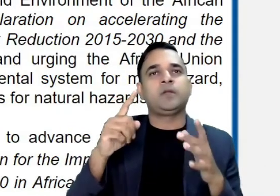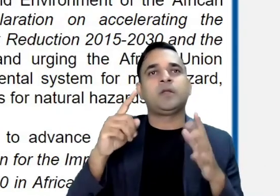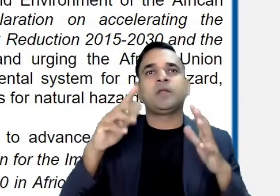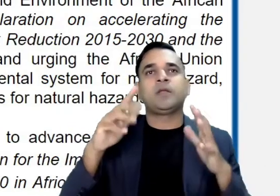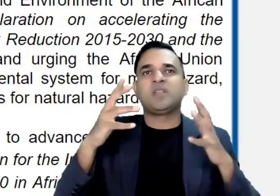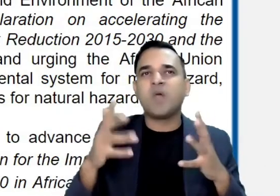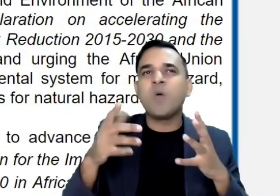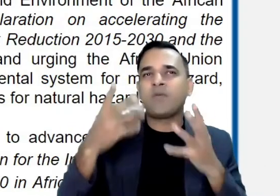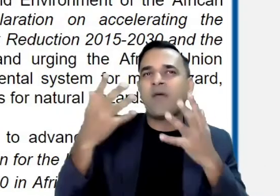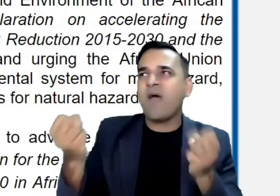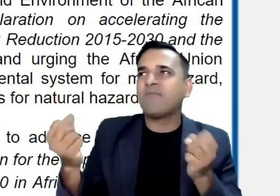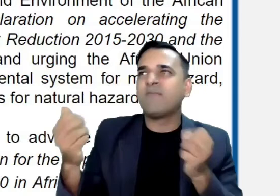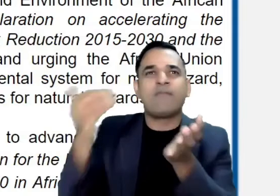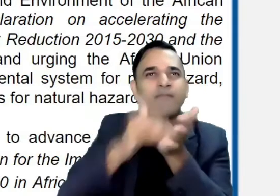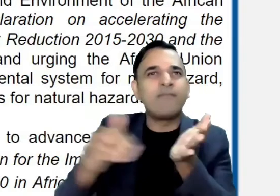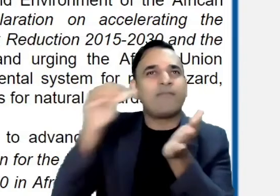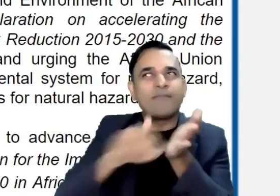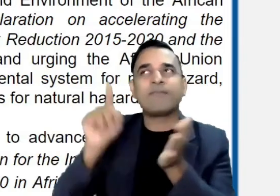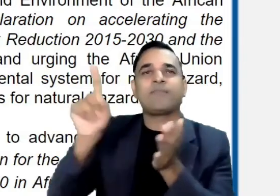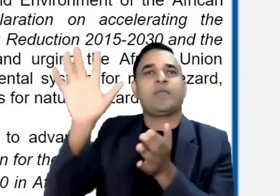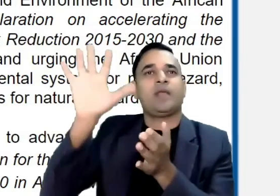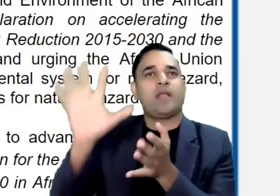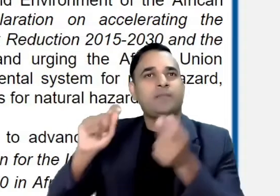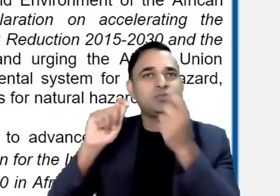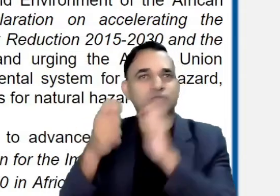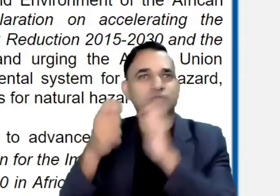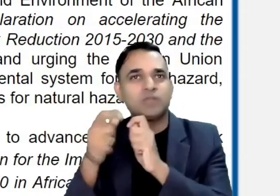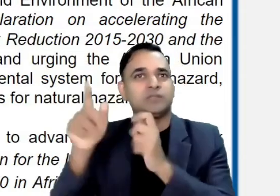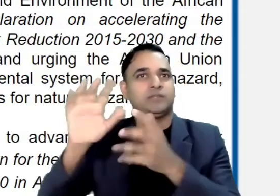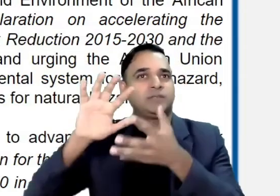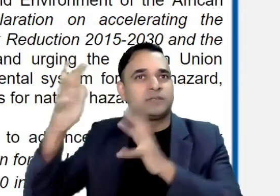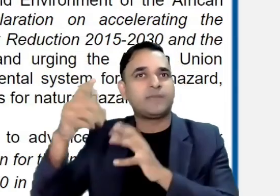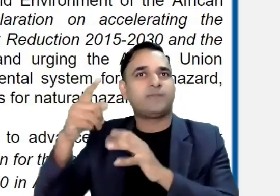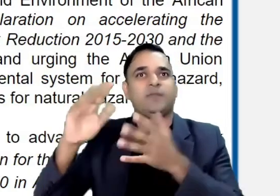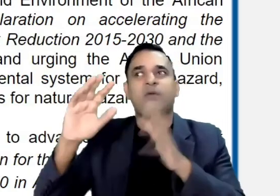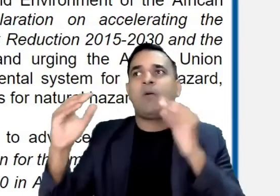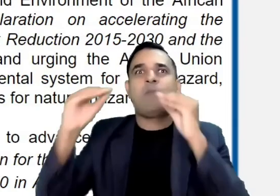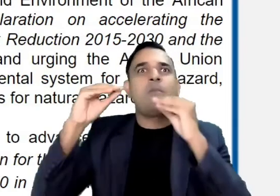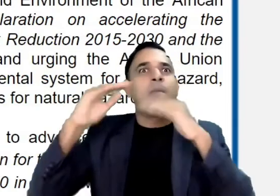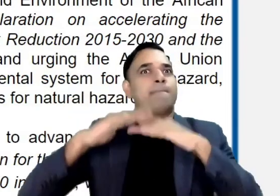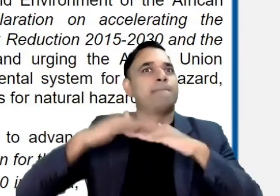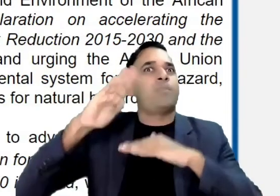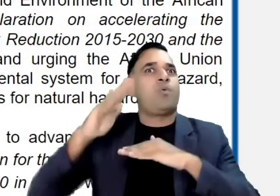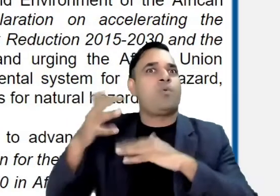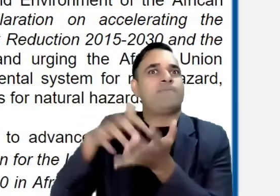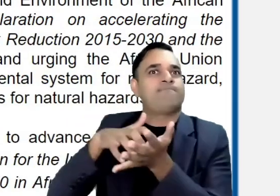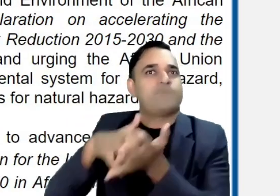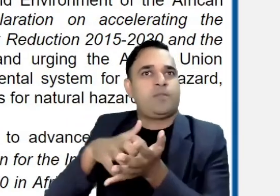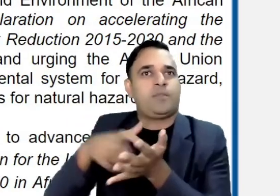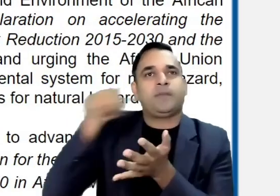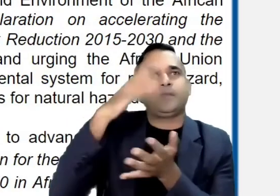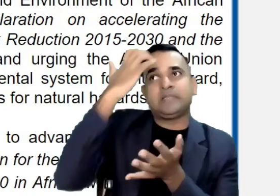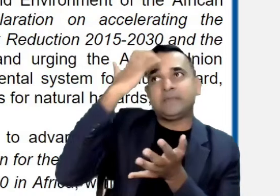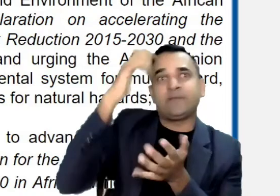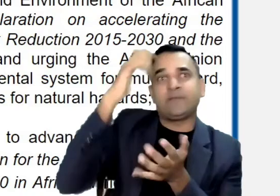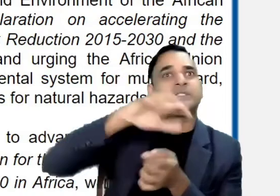Recall the decision of the African Union Executive Council at its 30th ordinary session, January 2017,